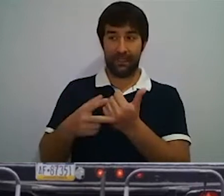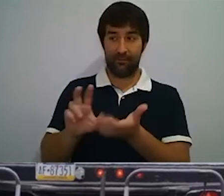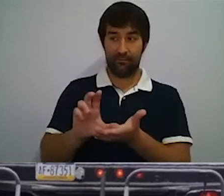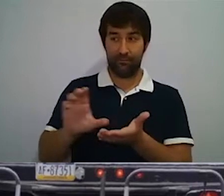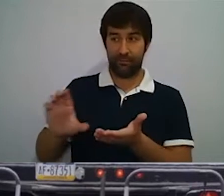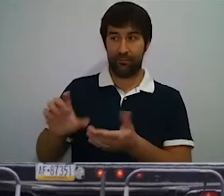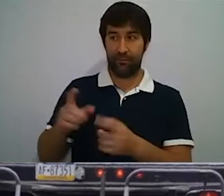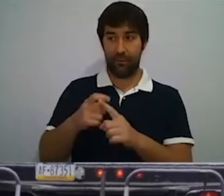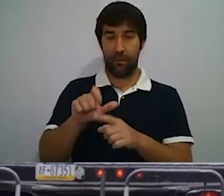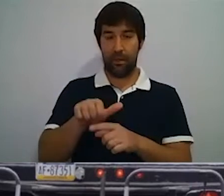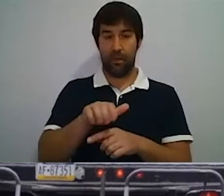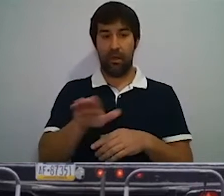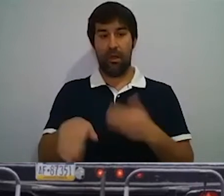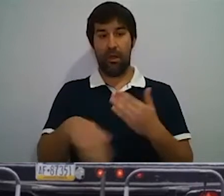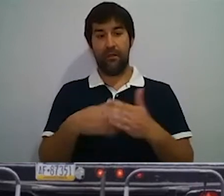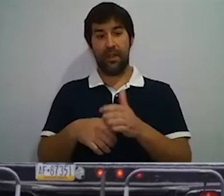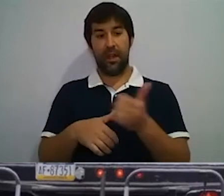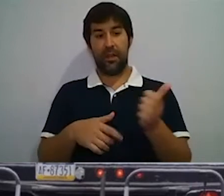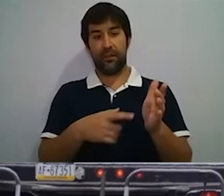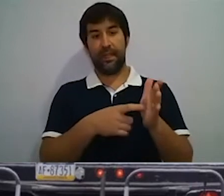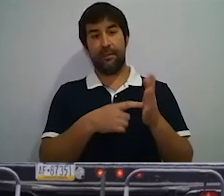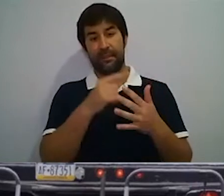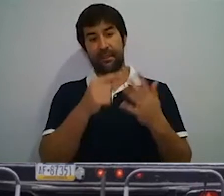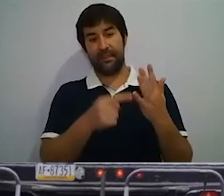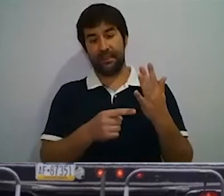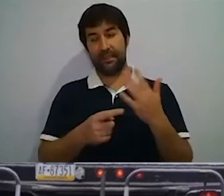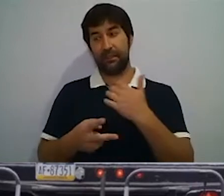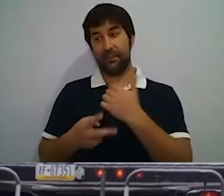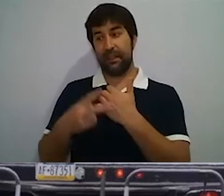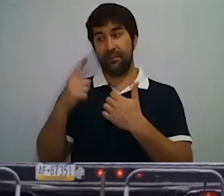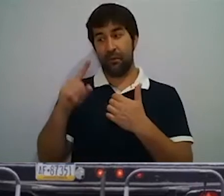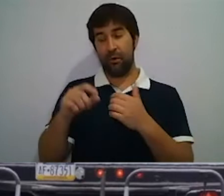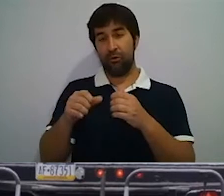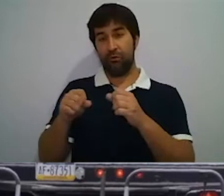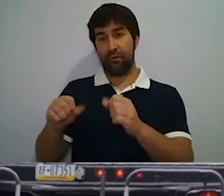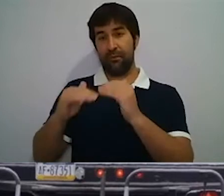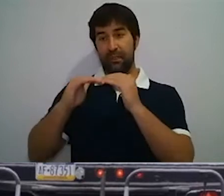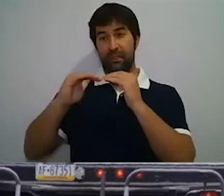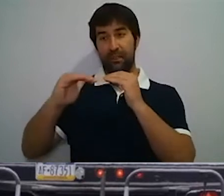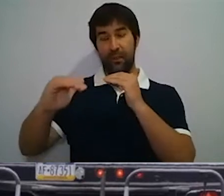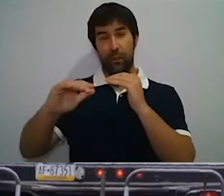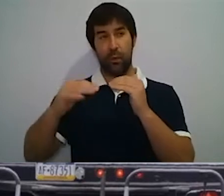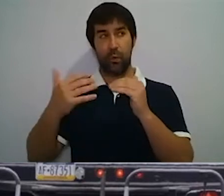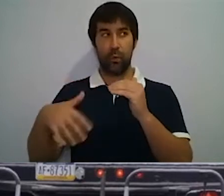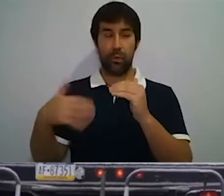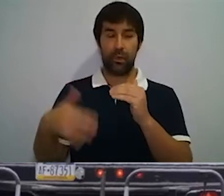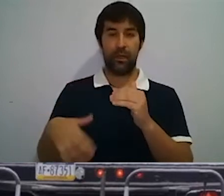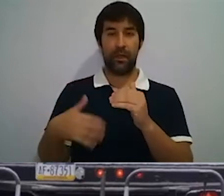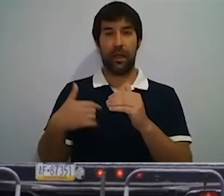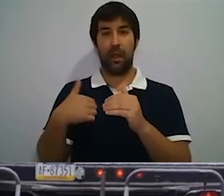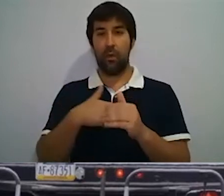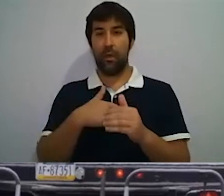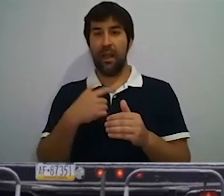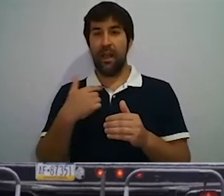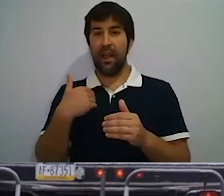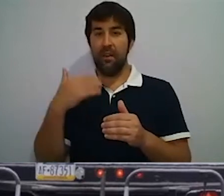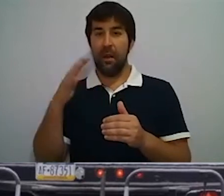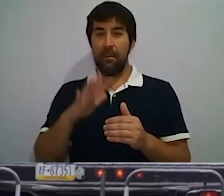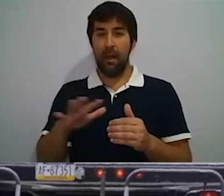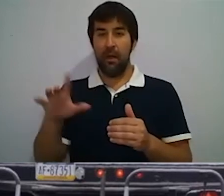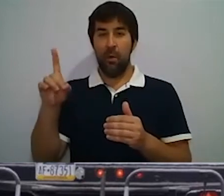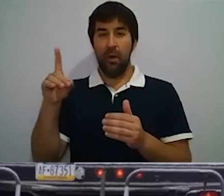somewhat new for us this year, some of the criteria that we're developing so that we know that this is going to be a very tight capital